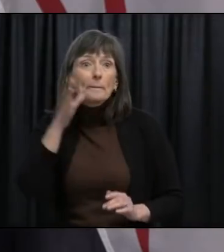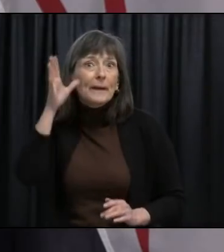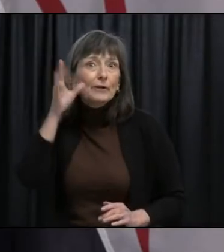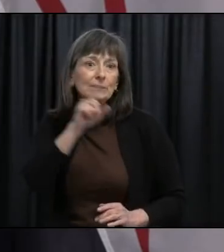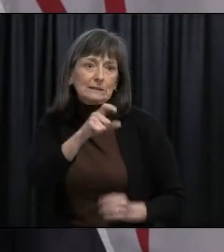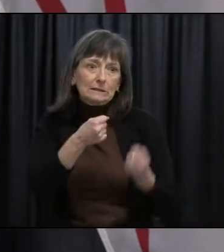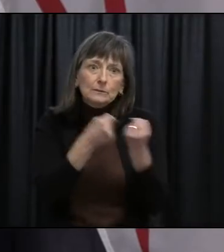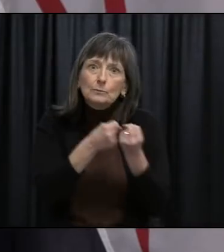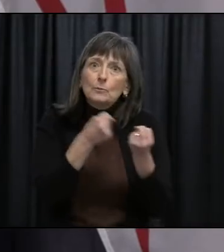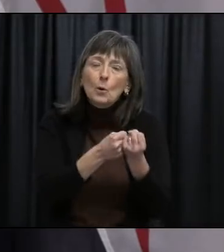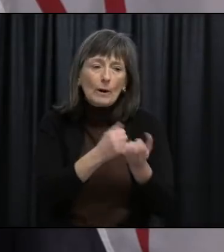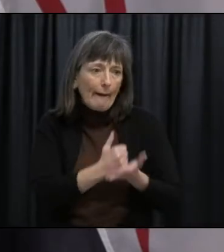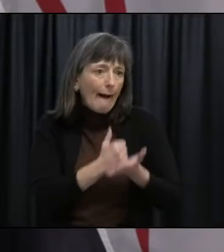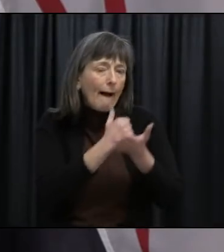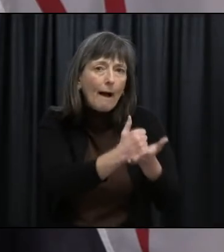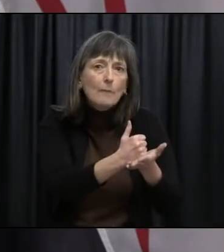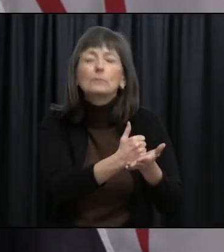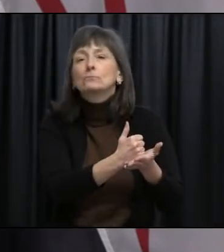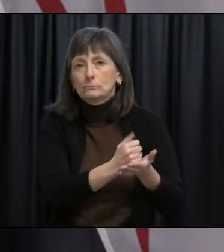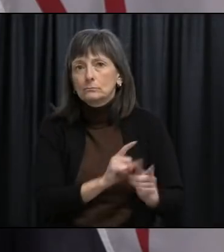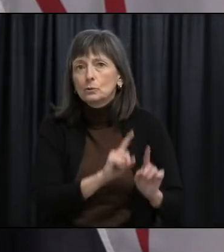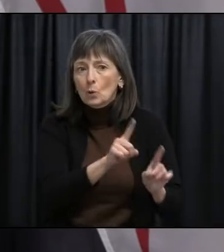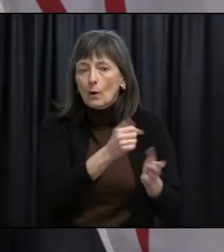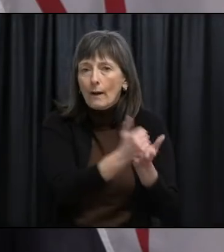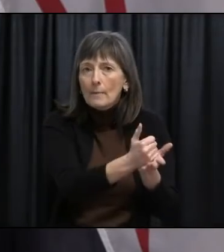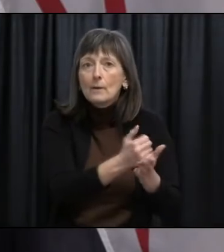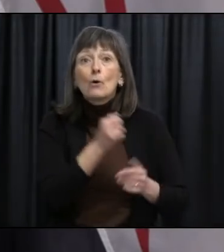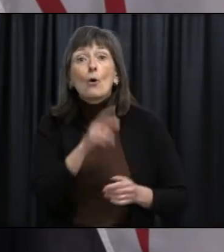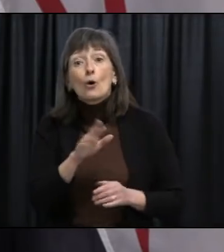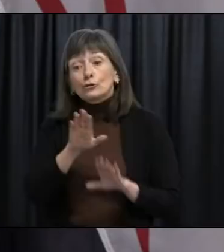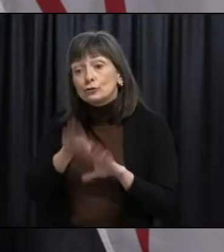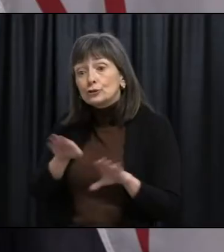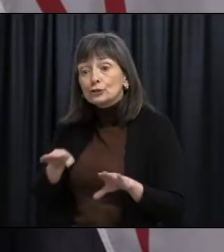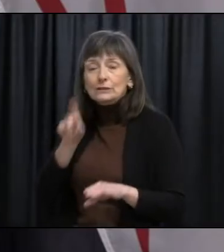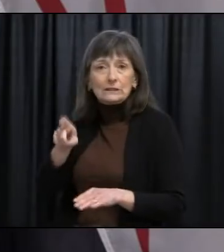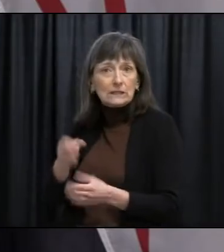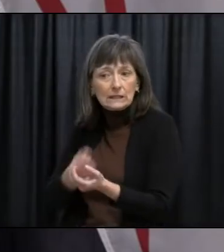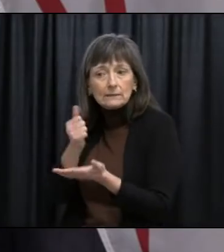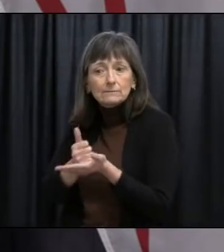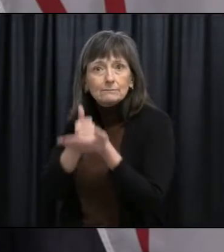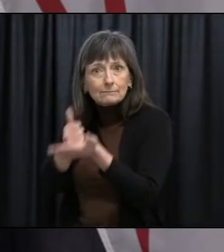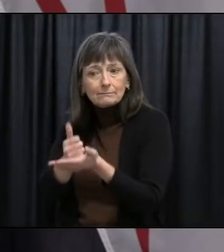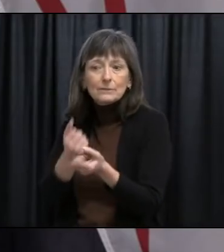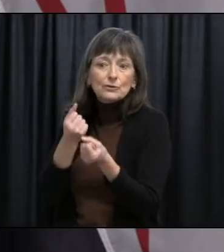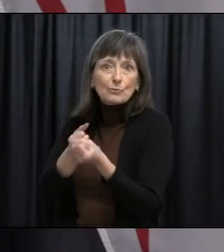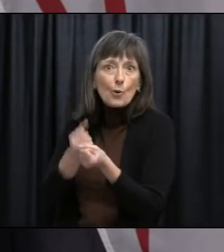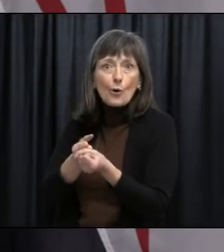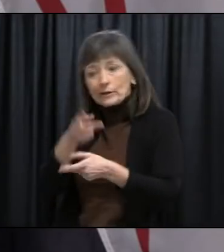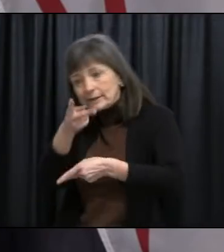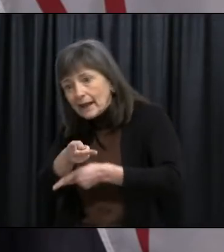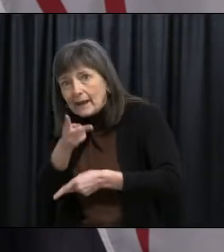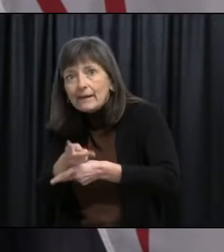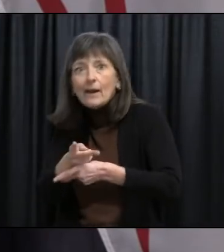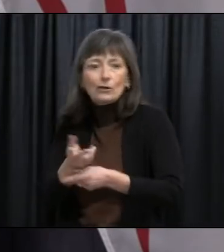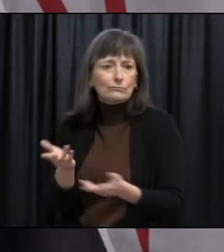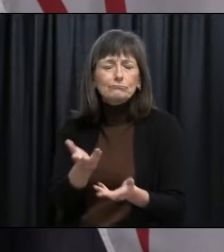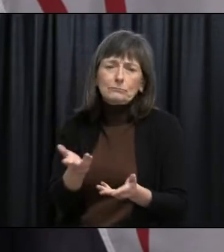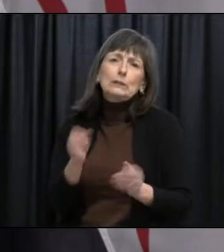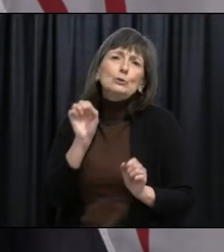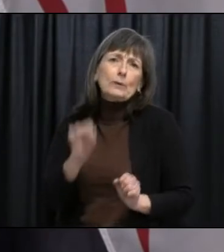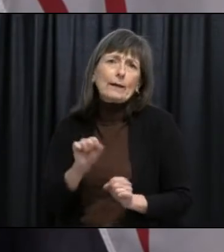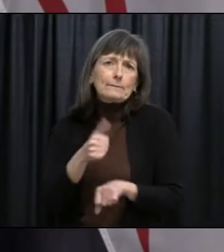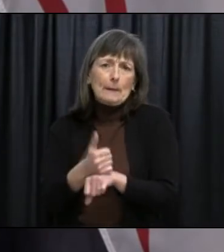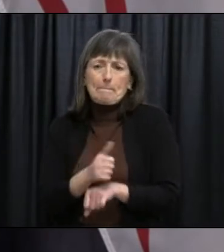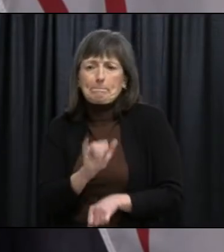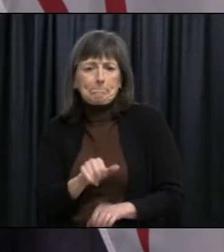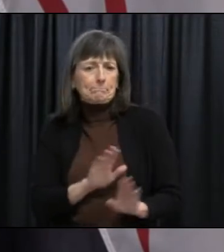some supports, or if you have children or grandchildren and they need some supports, whether it be childcare or something along those